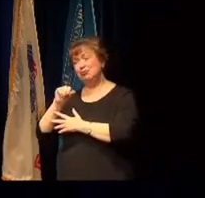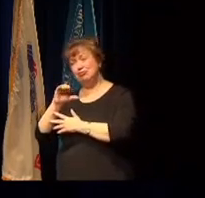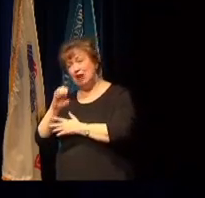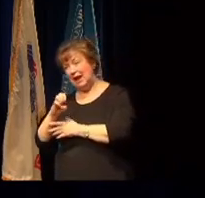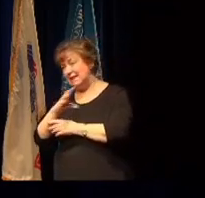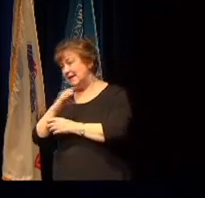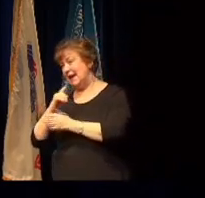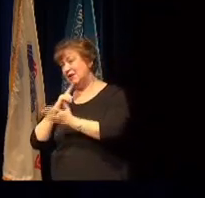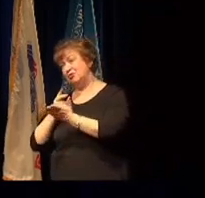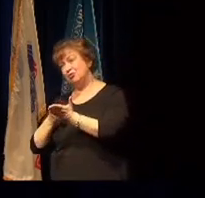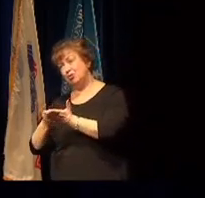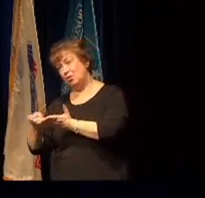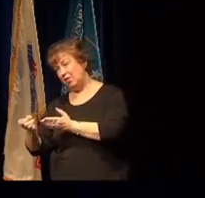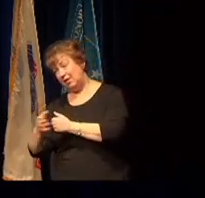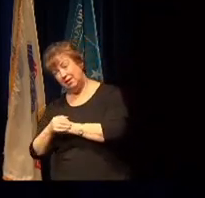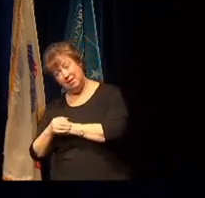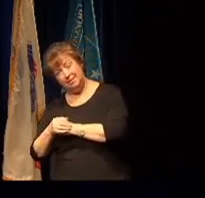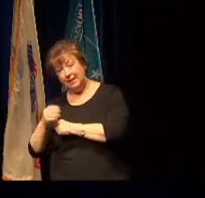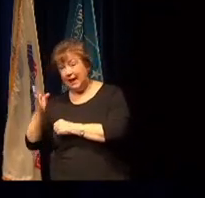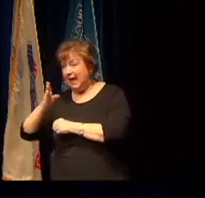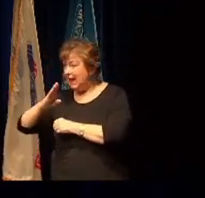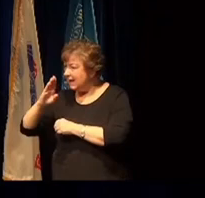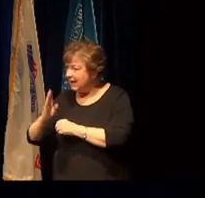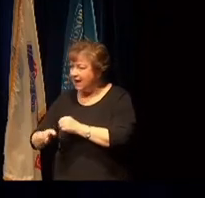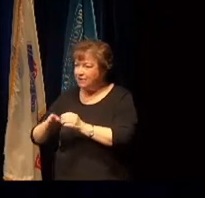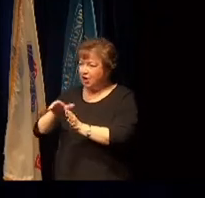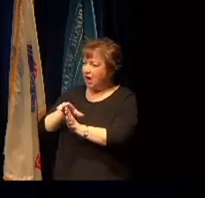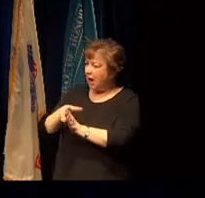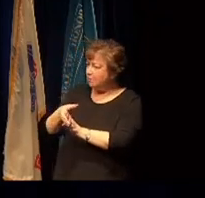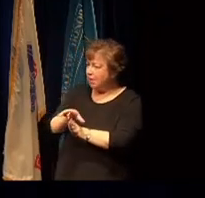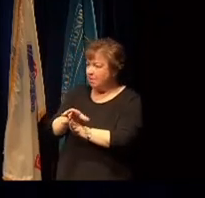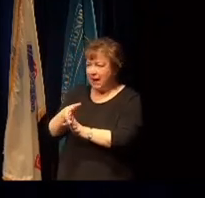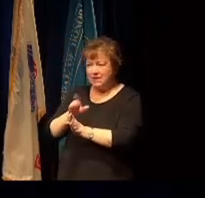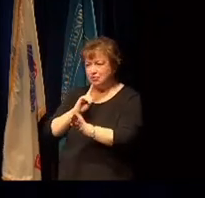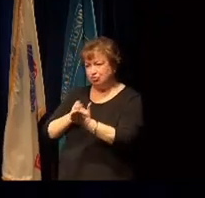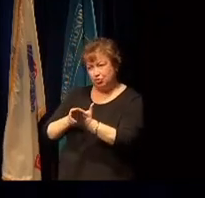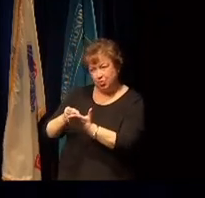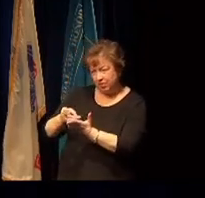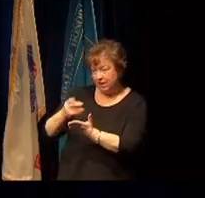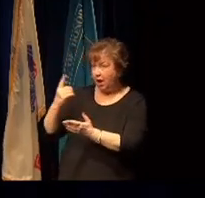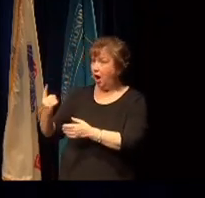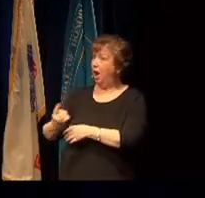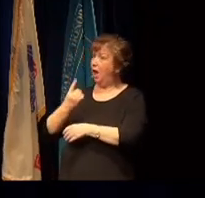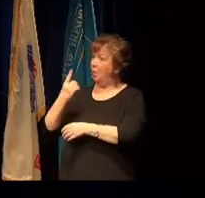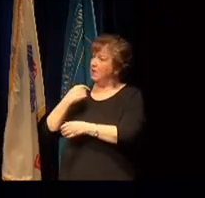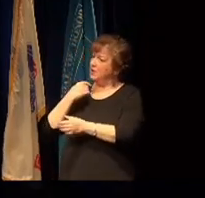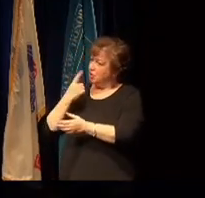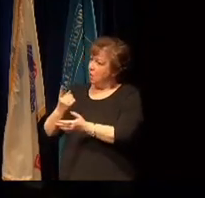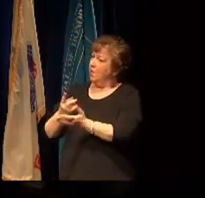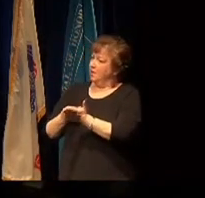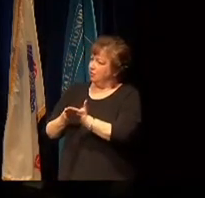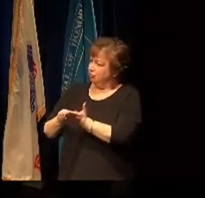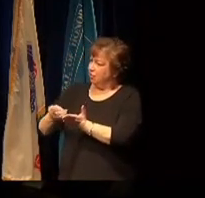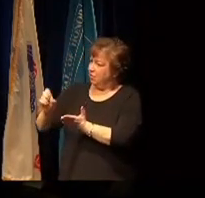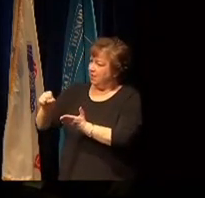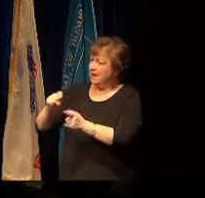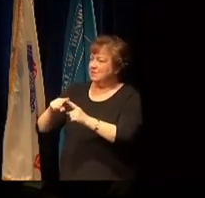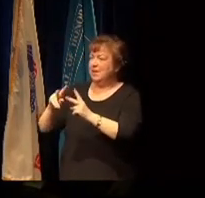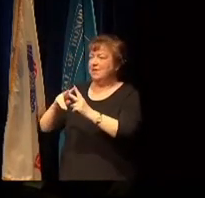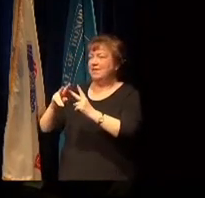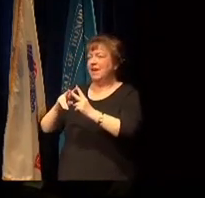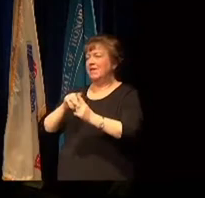never compromised the truth. He always told the truth. But he did it in such a graceful manner. And